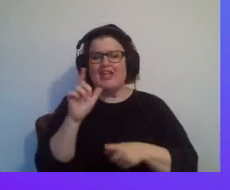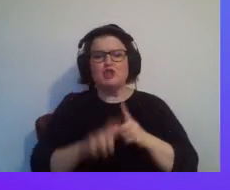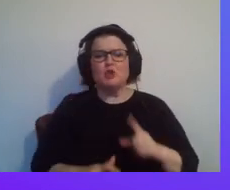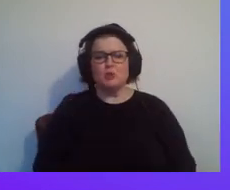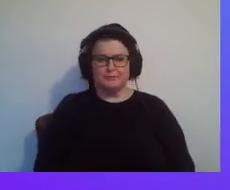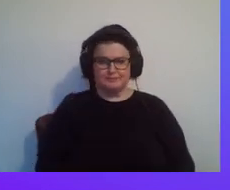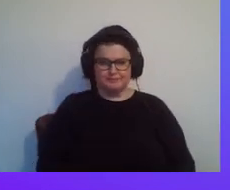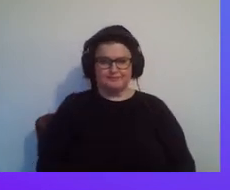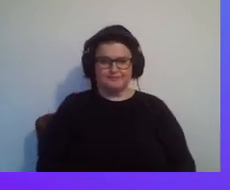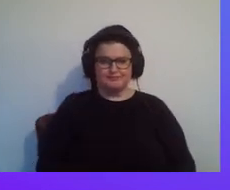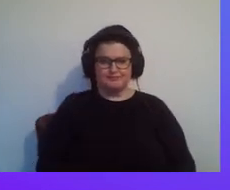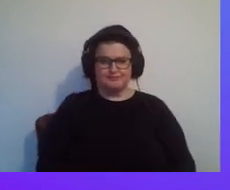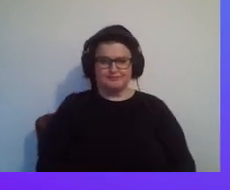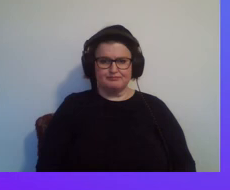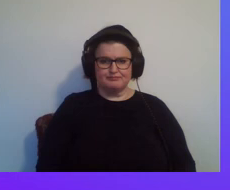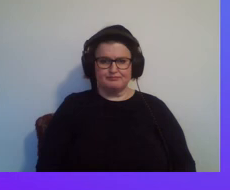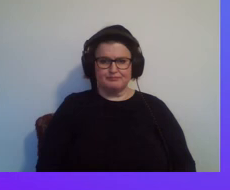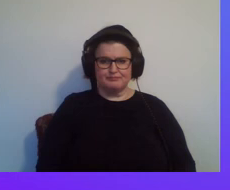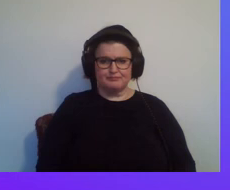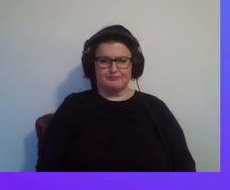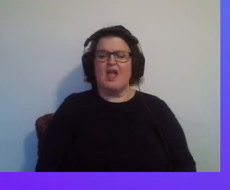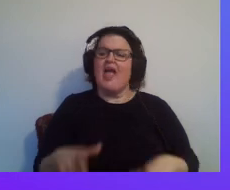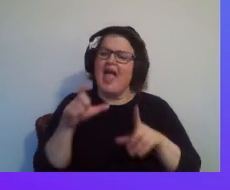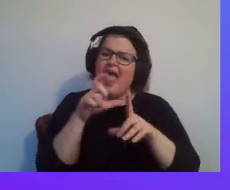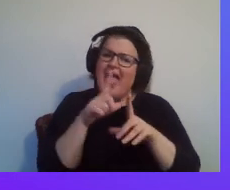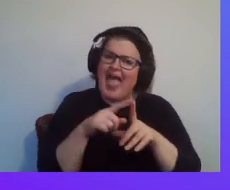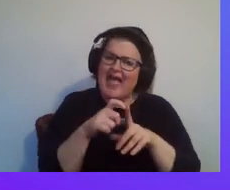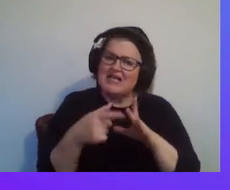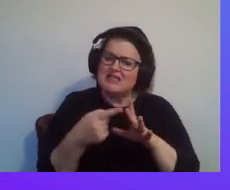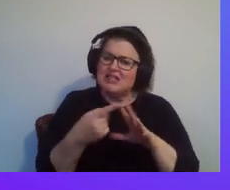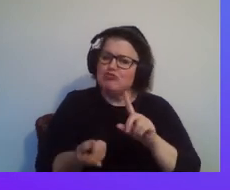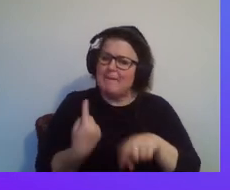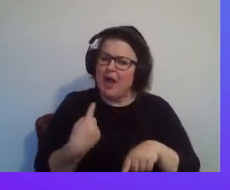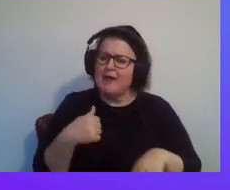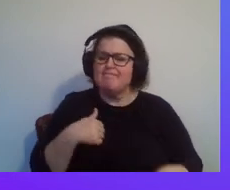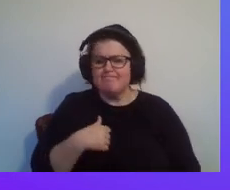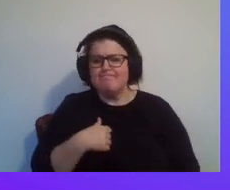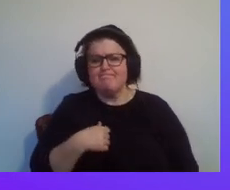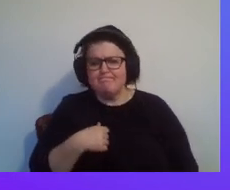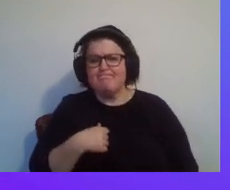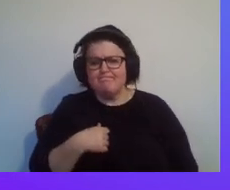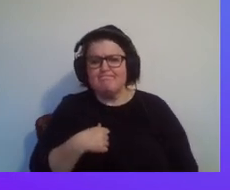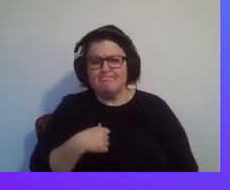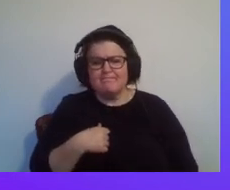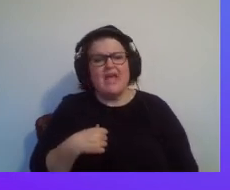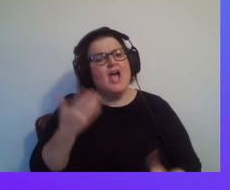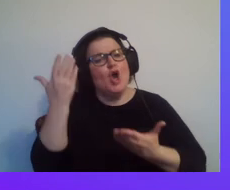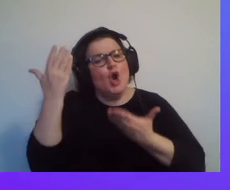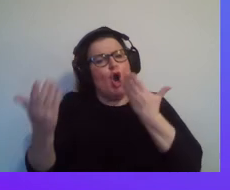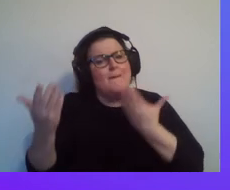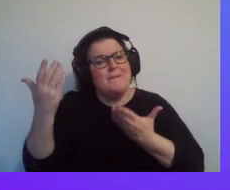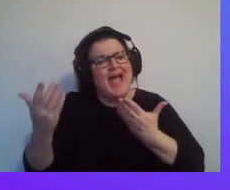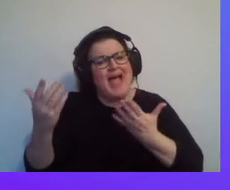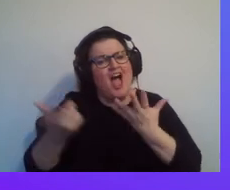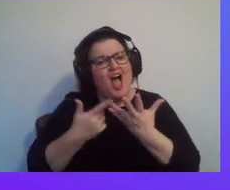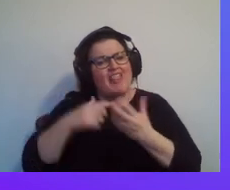think so. I think that we sometimes, you know, when I hear people talk about countries, the reason that they compare countries is that you would obviously, if